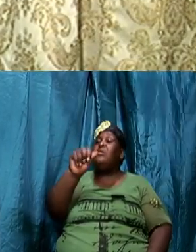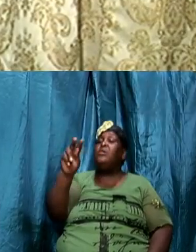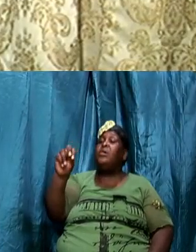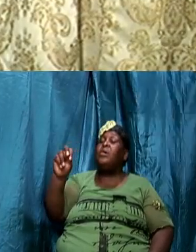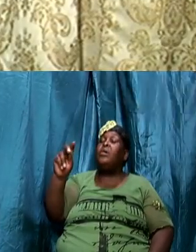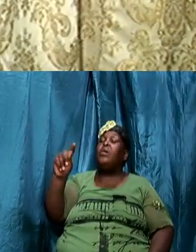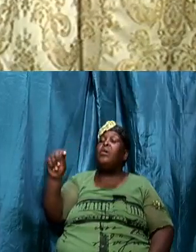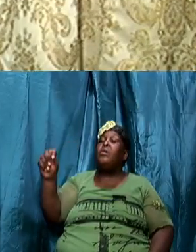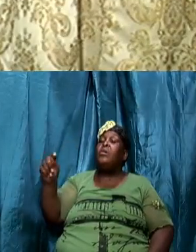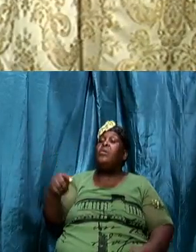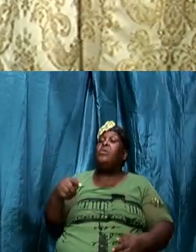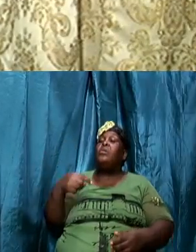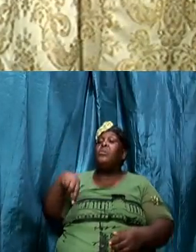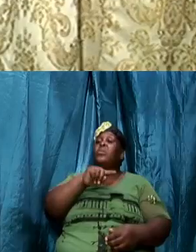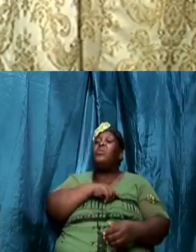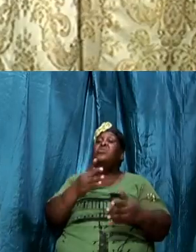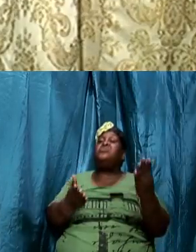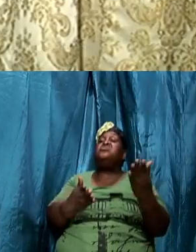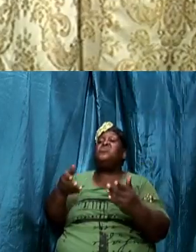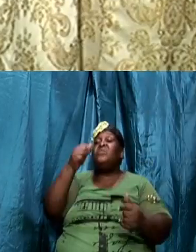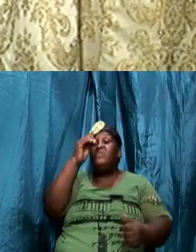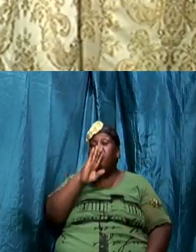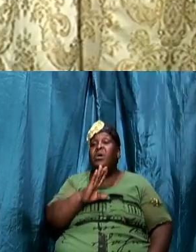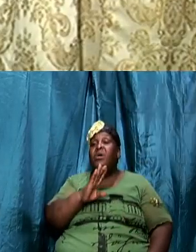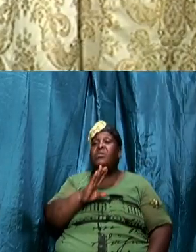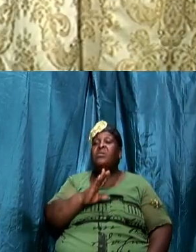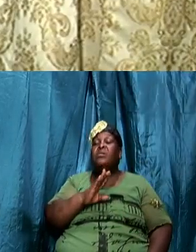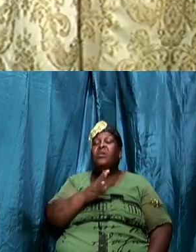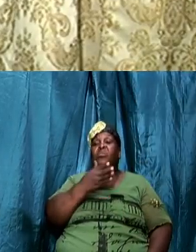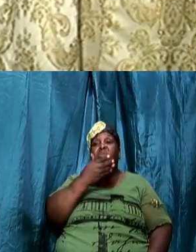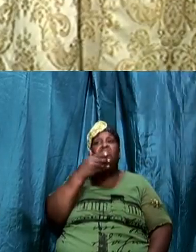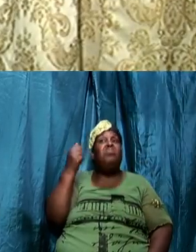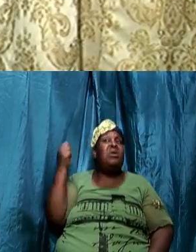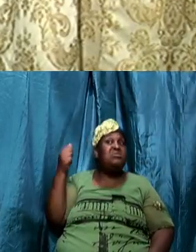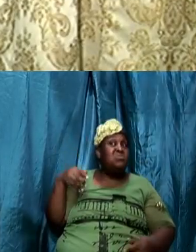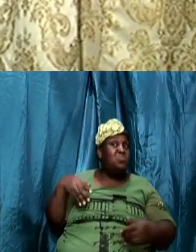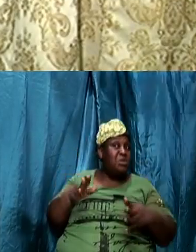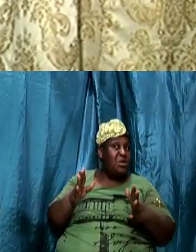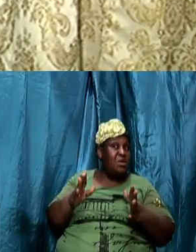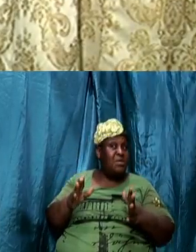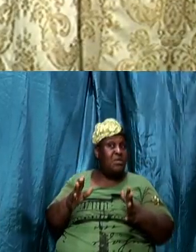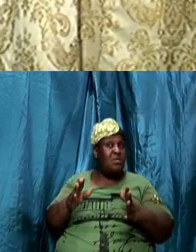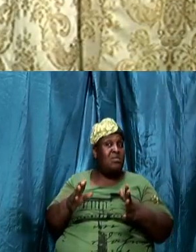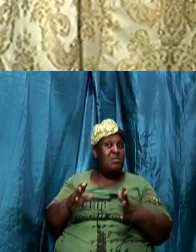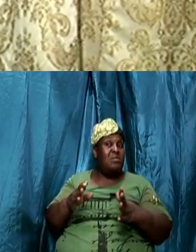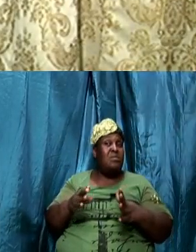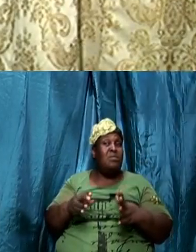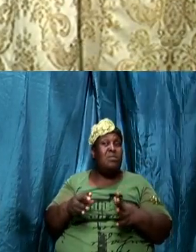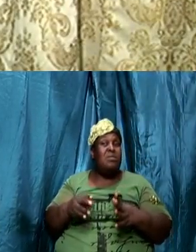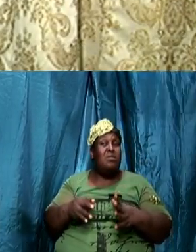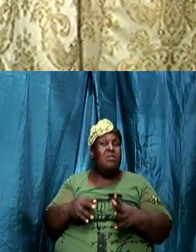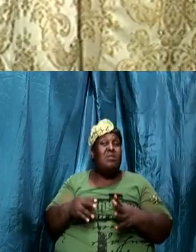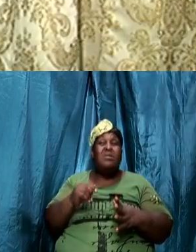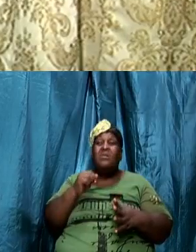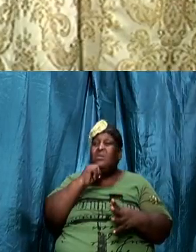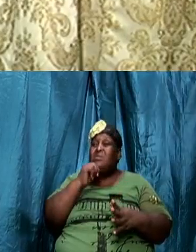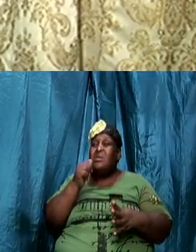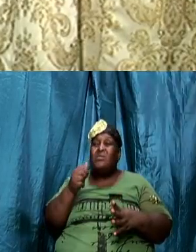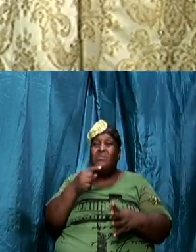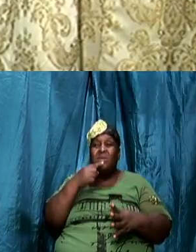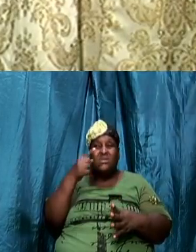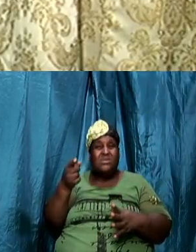we're going to serve God. But here always the best way. Because look here, we're not saying we're not going to sing. We're not saying we're not going to